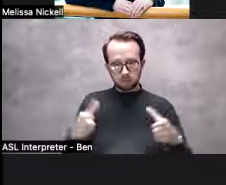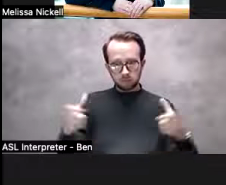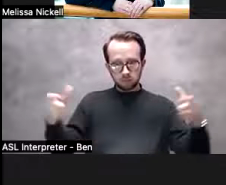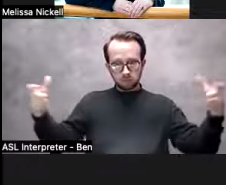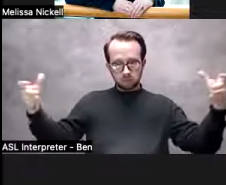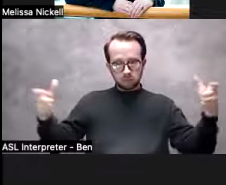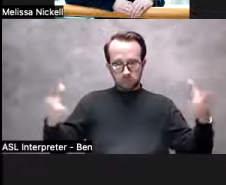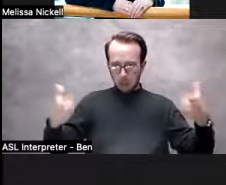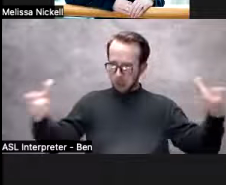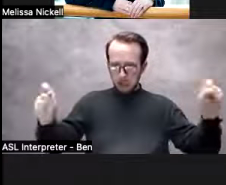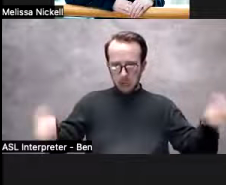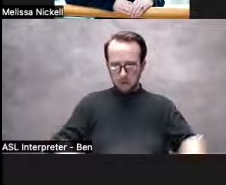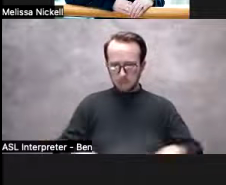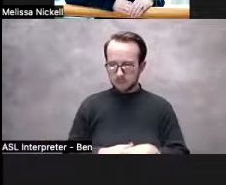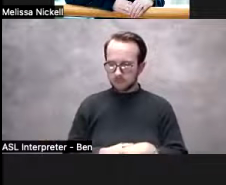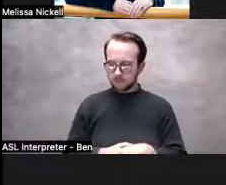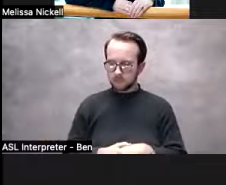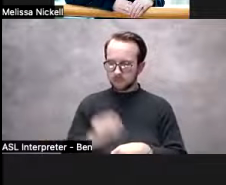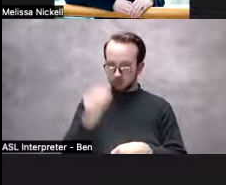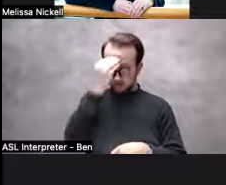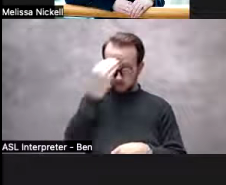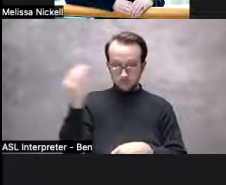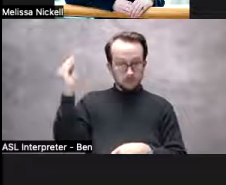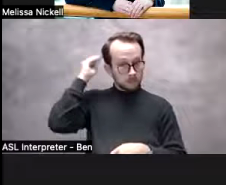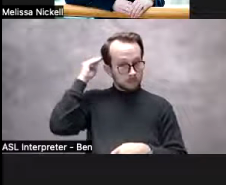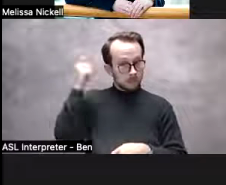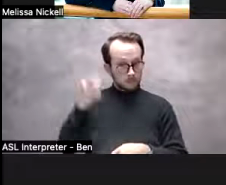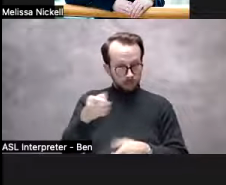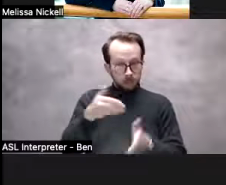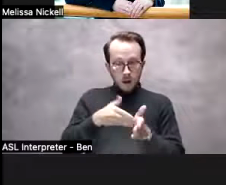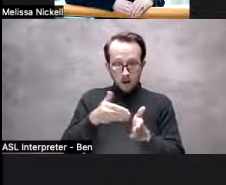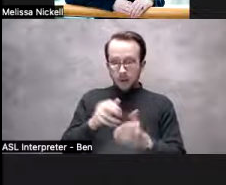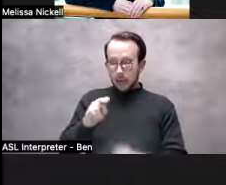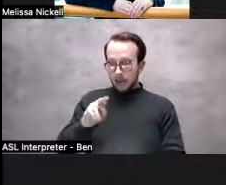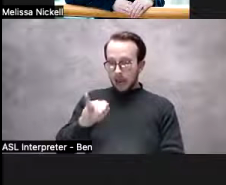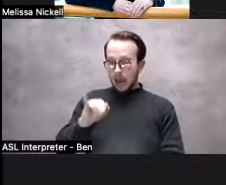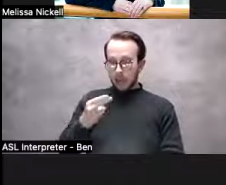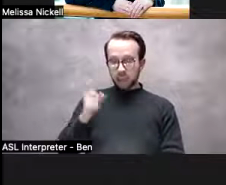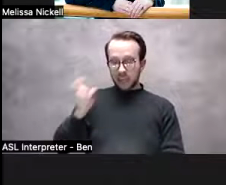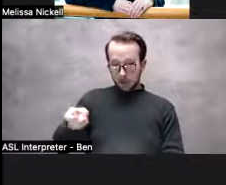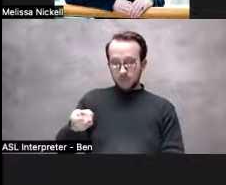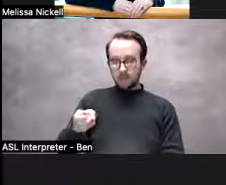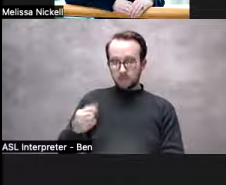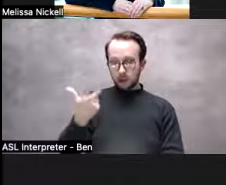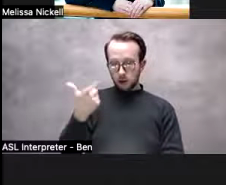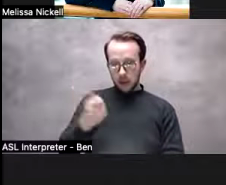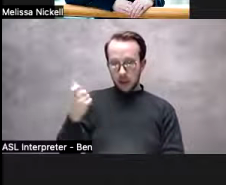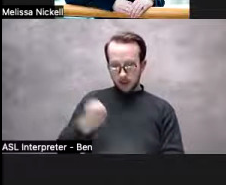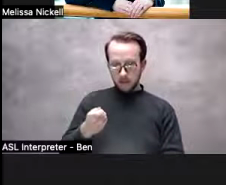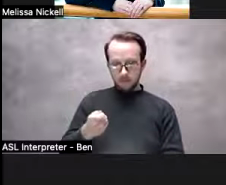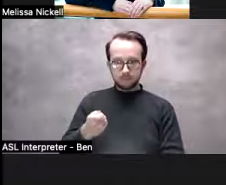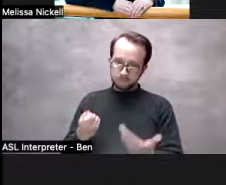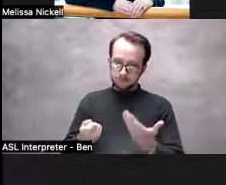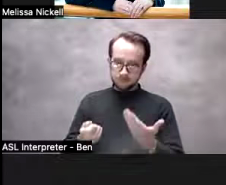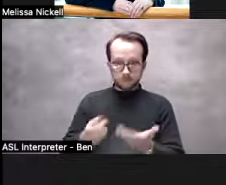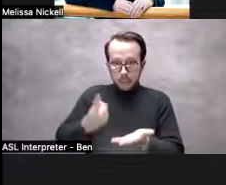thing to keep in mind too, that a lot of times NIH, even if they fund a grant, the chances are that they could cut the budget.